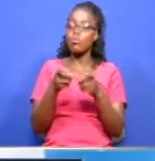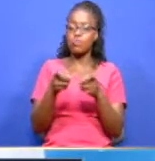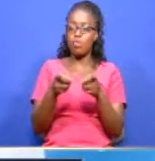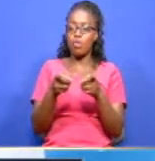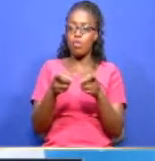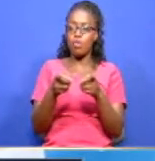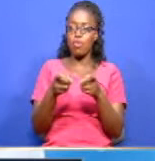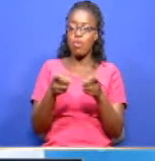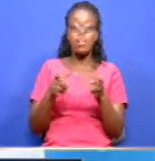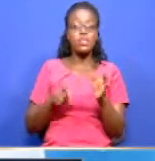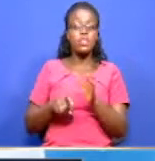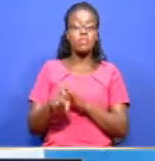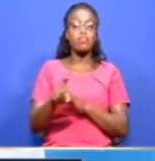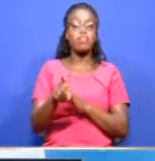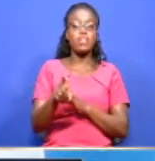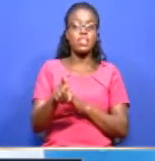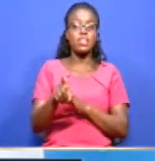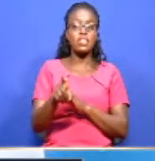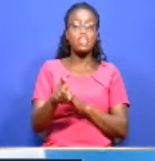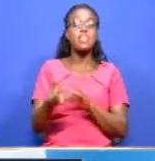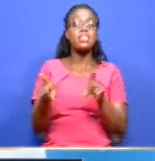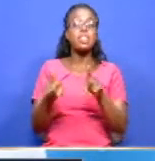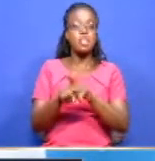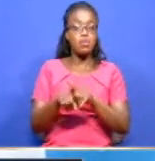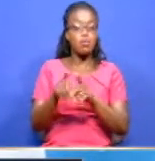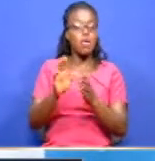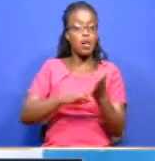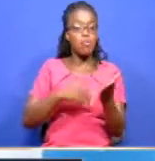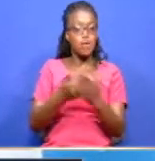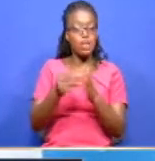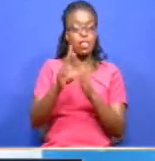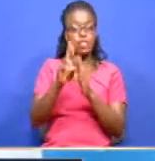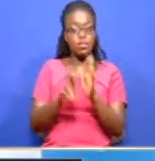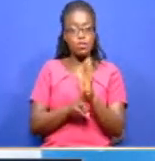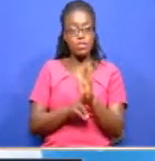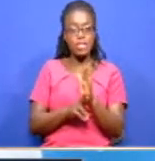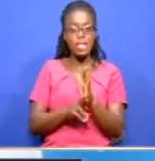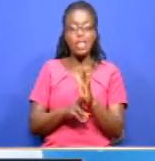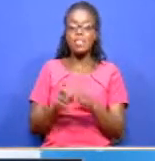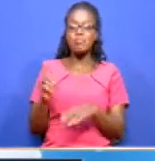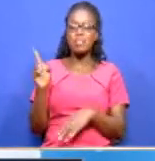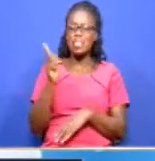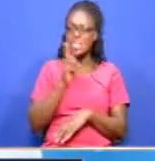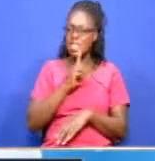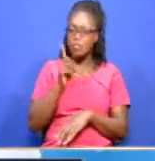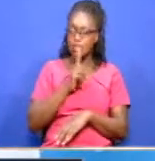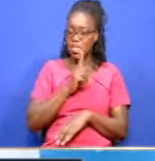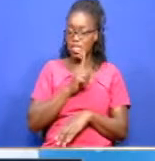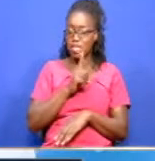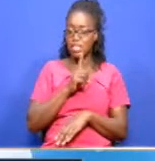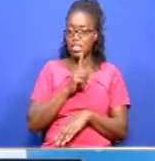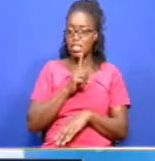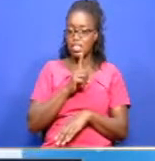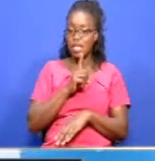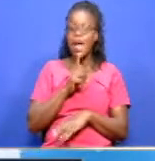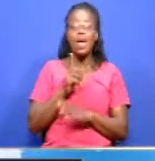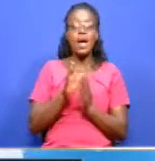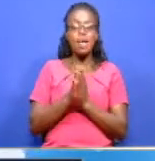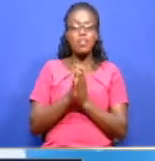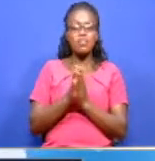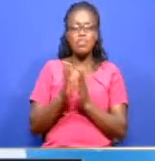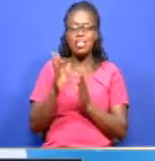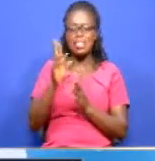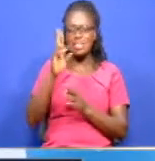the virus have imposed the same and perhaps even tougher ones. I think most of you are aware